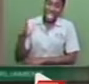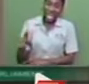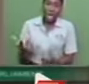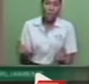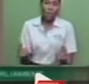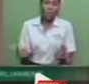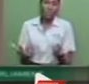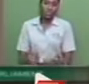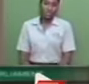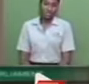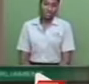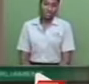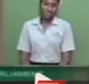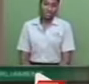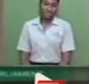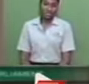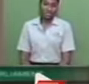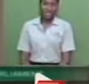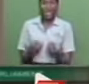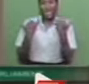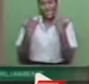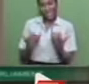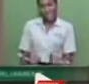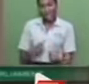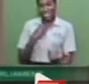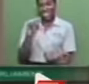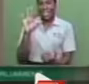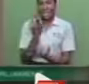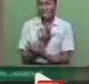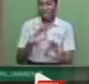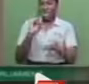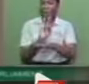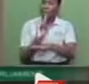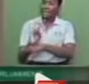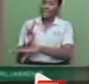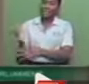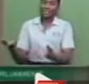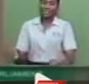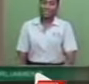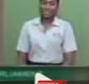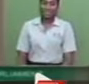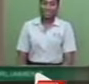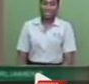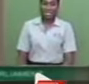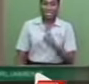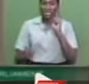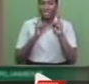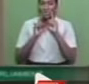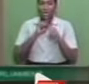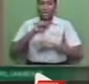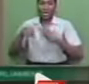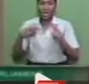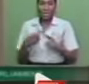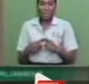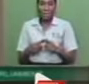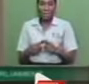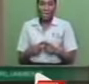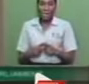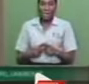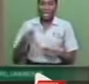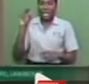Back to Wi-Fi. In the October 2015 budget, the minister talked about broadband all over. Comes back